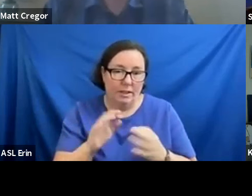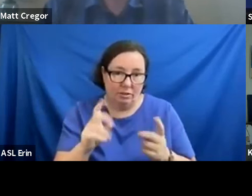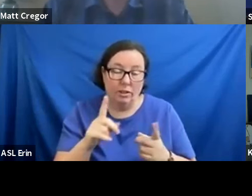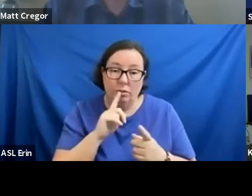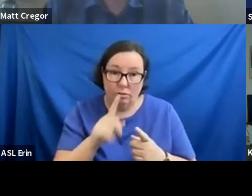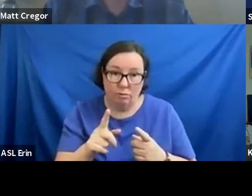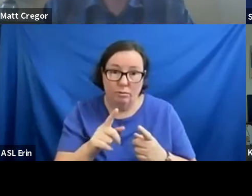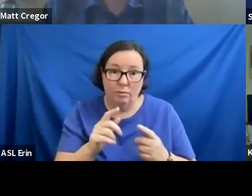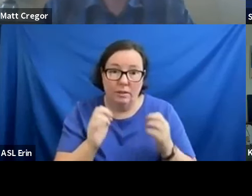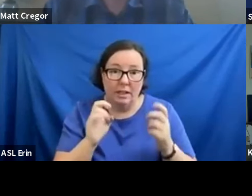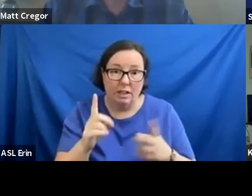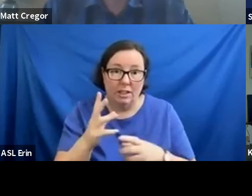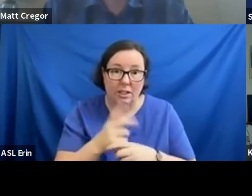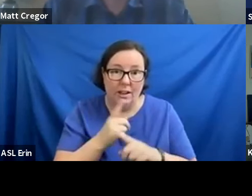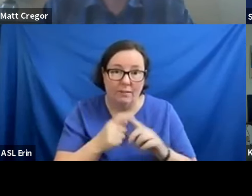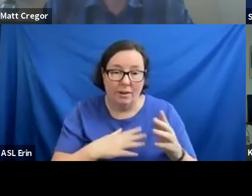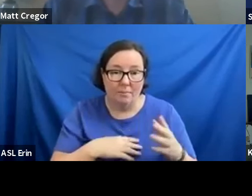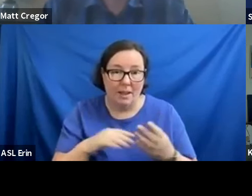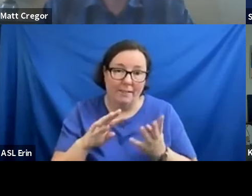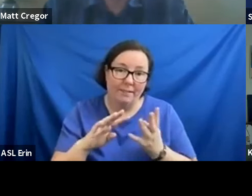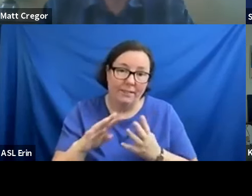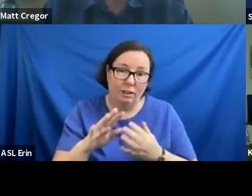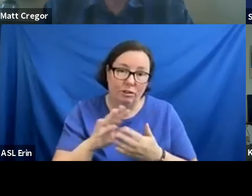true that the education I got from my Boston public